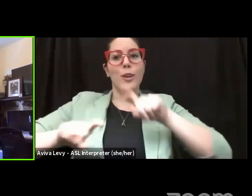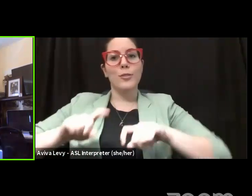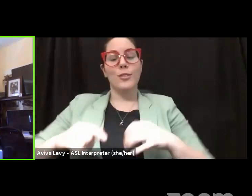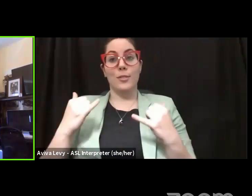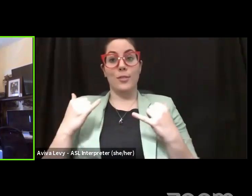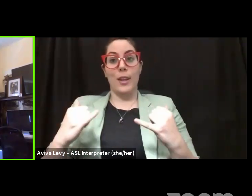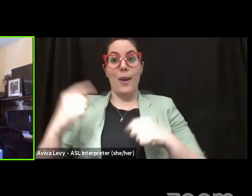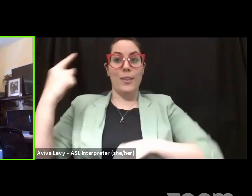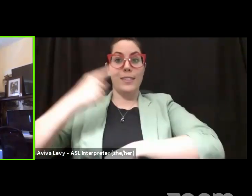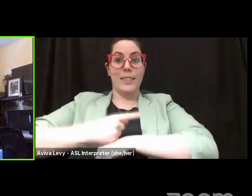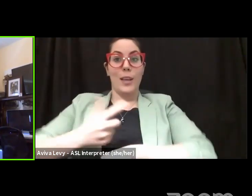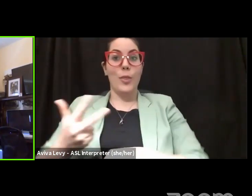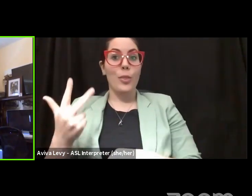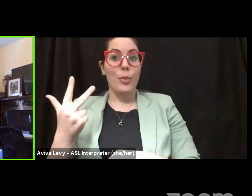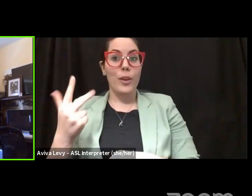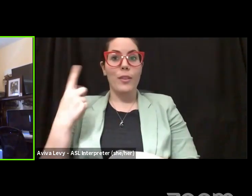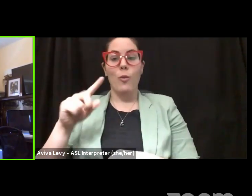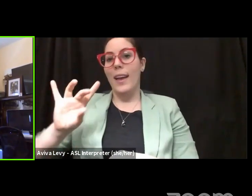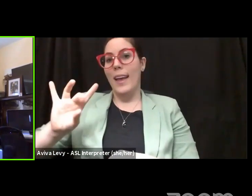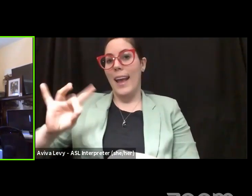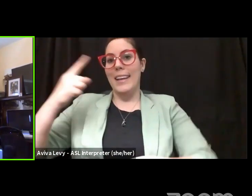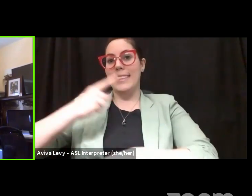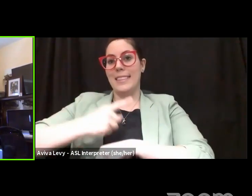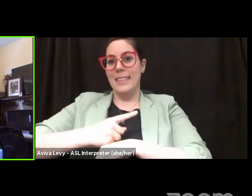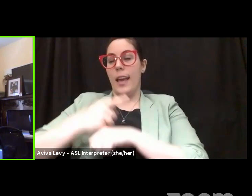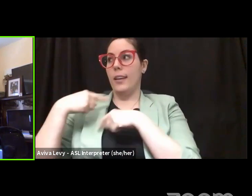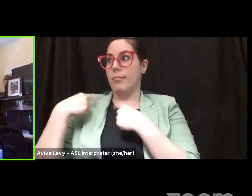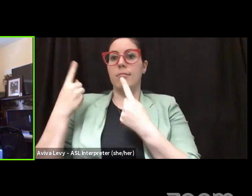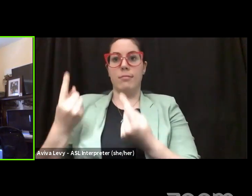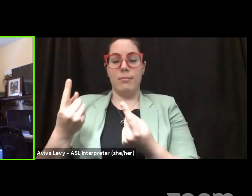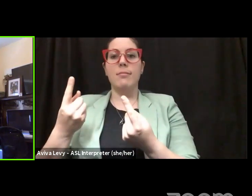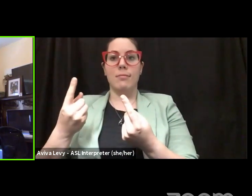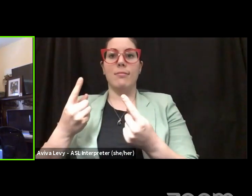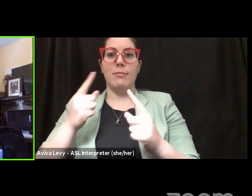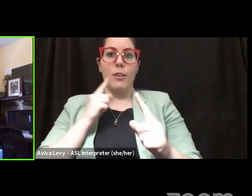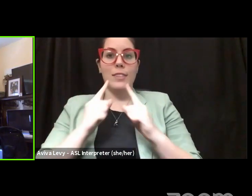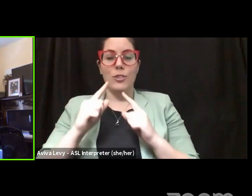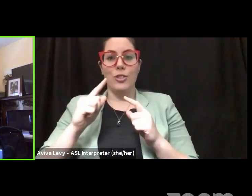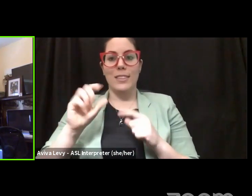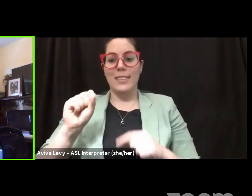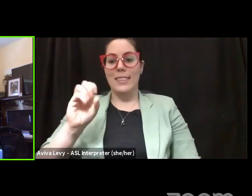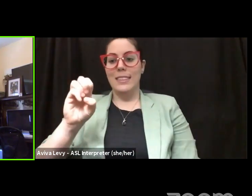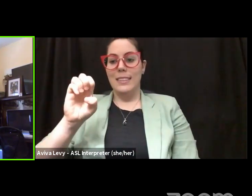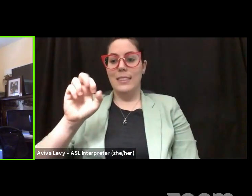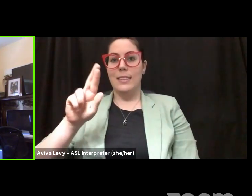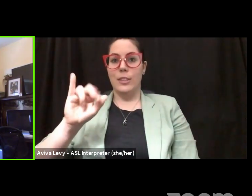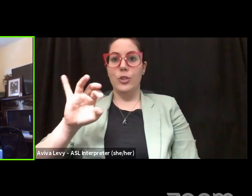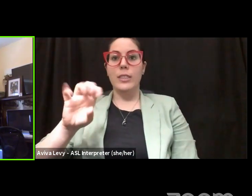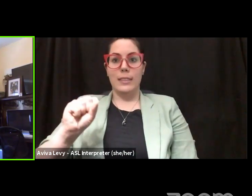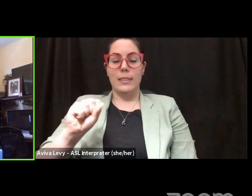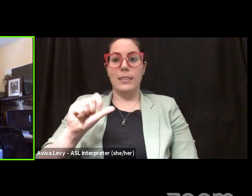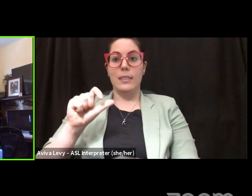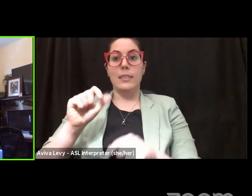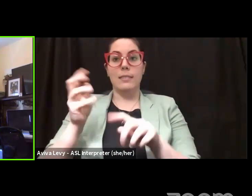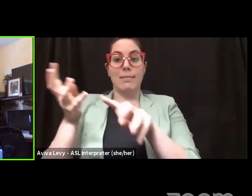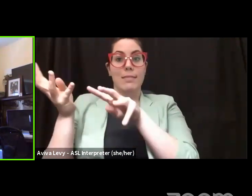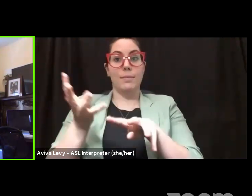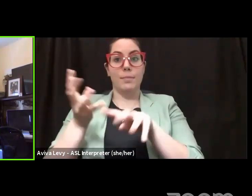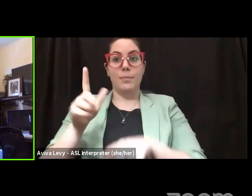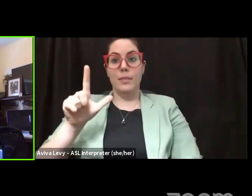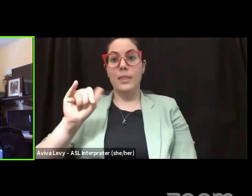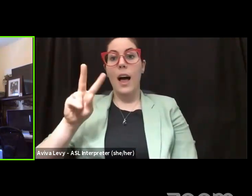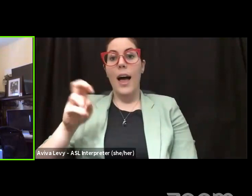our 8-day conversation series crafted for and by theater directors and choreographers, live streamed by our wonderful partners at HowlRound